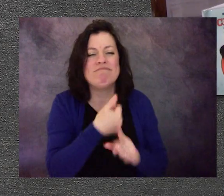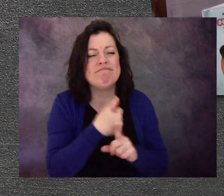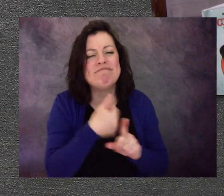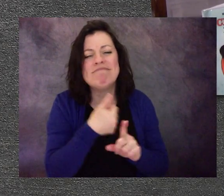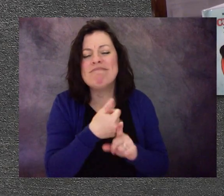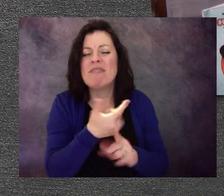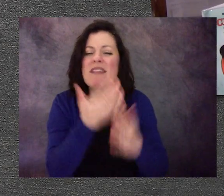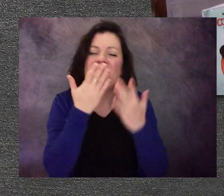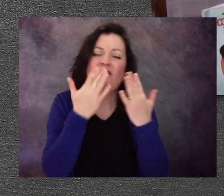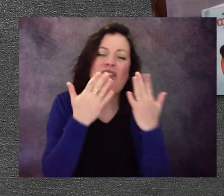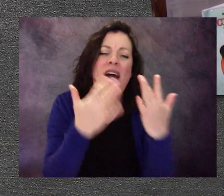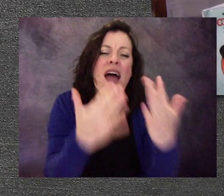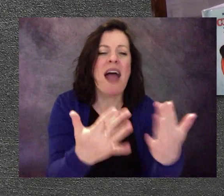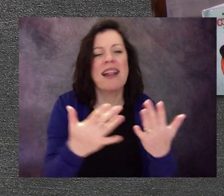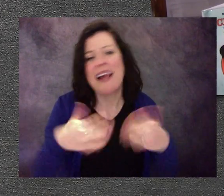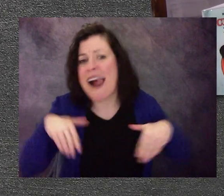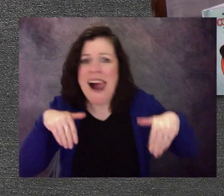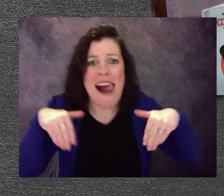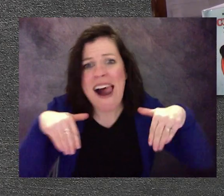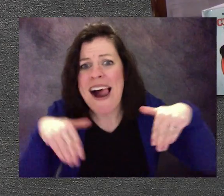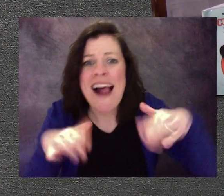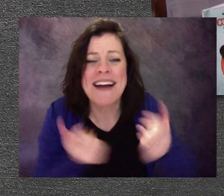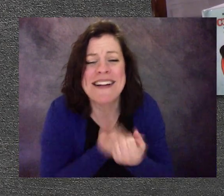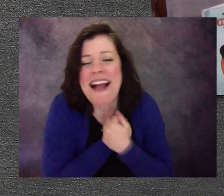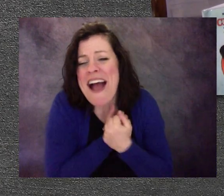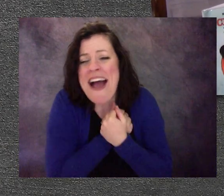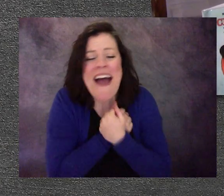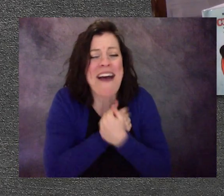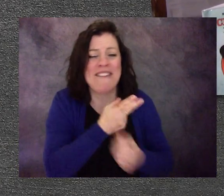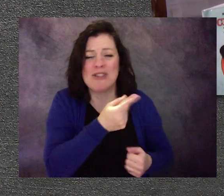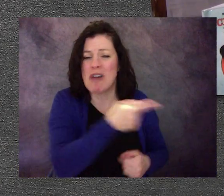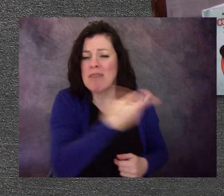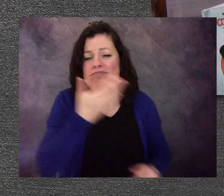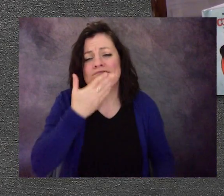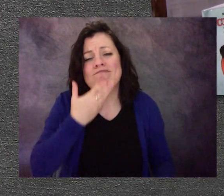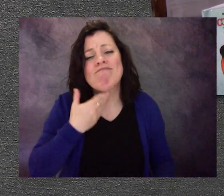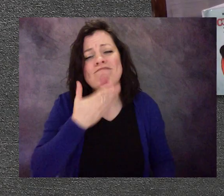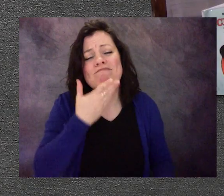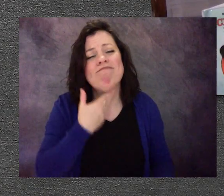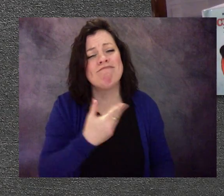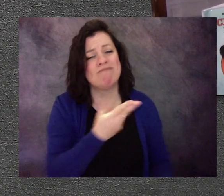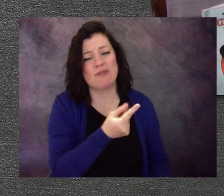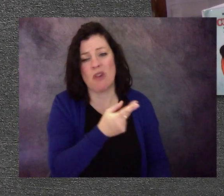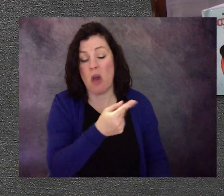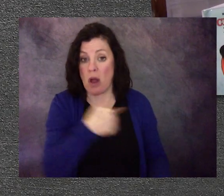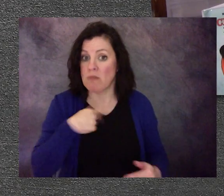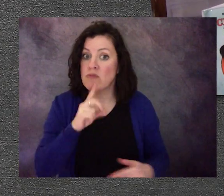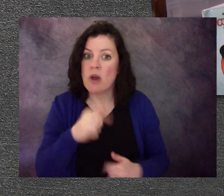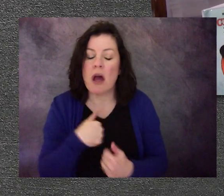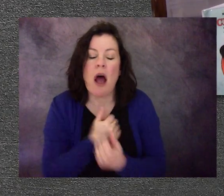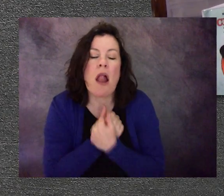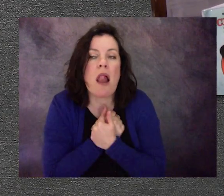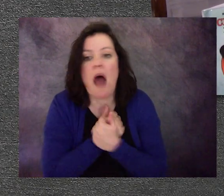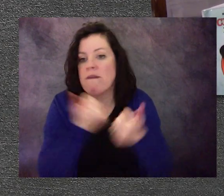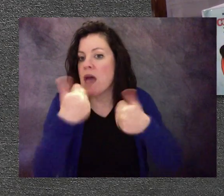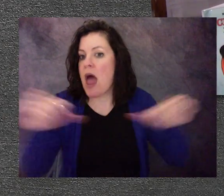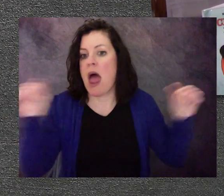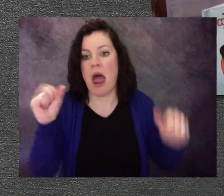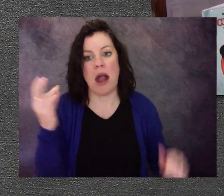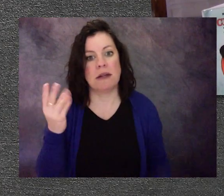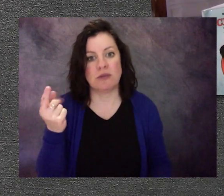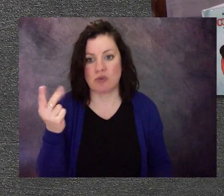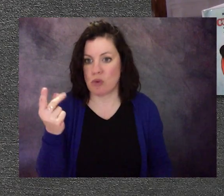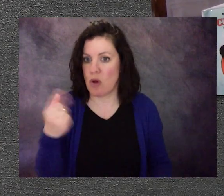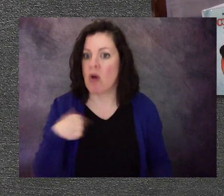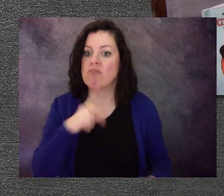dog, and I love dogs. Dogs are some of my favorite animals, so Clifford is by